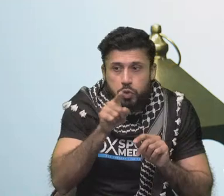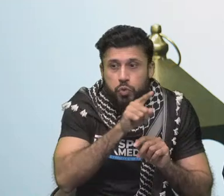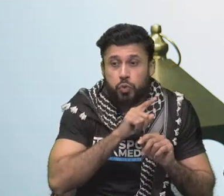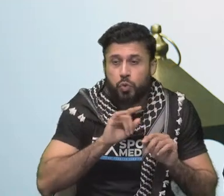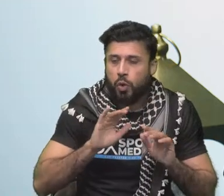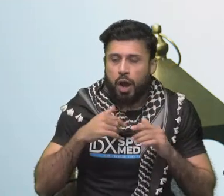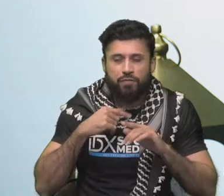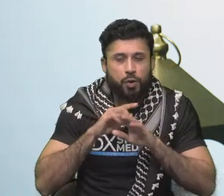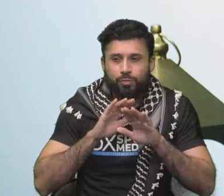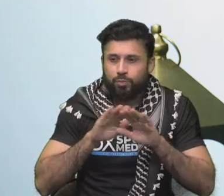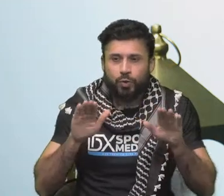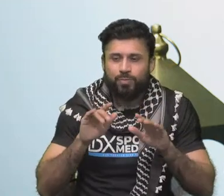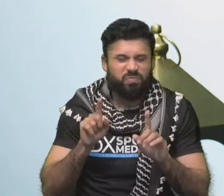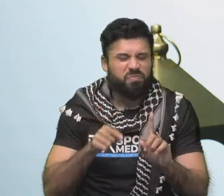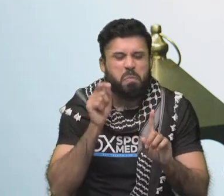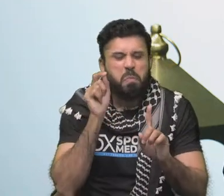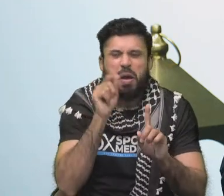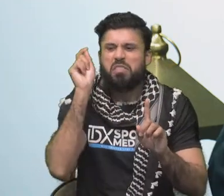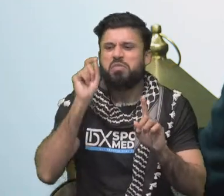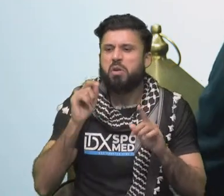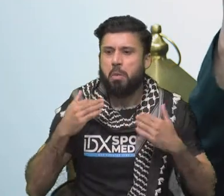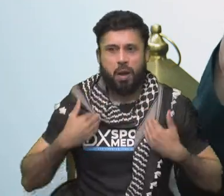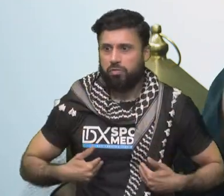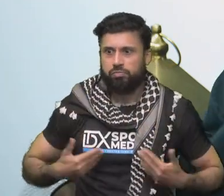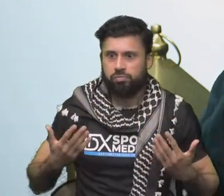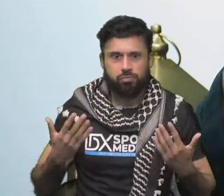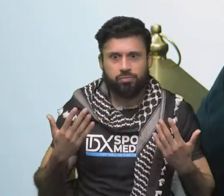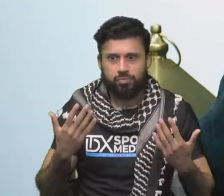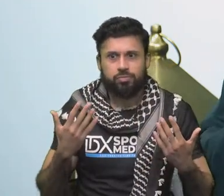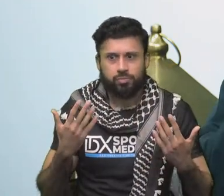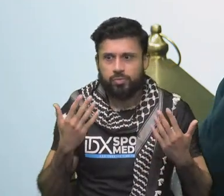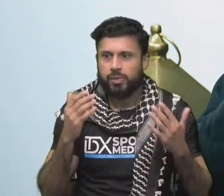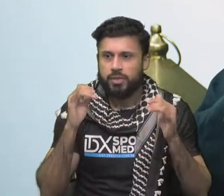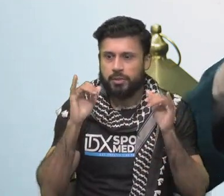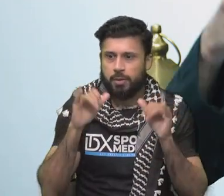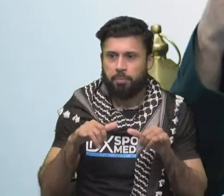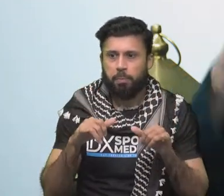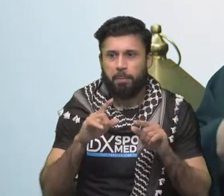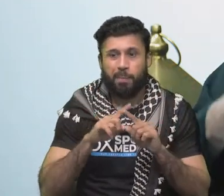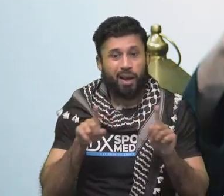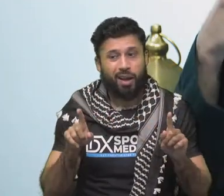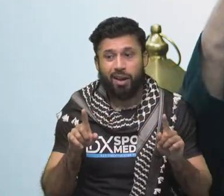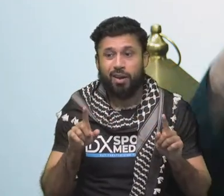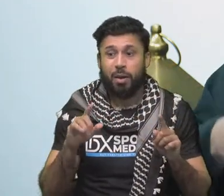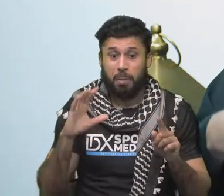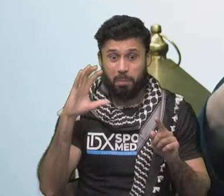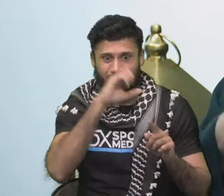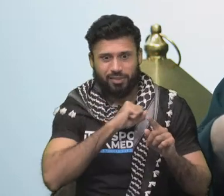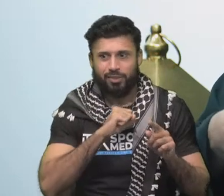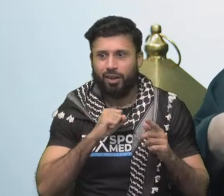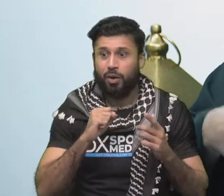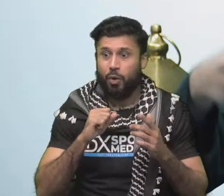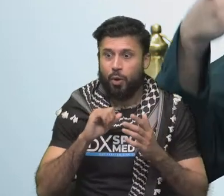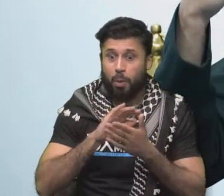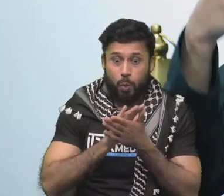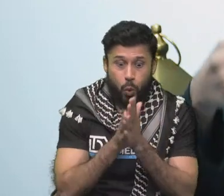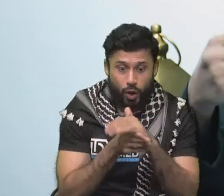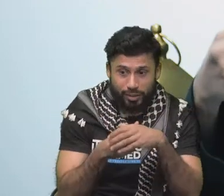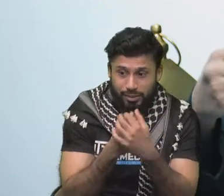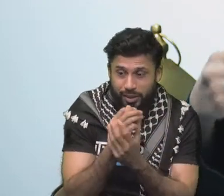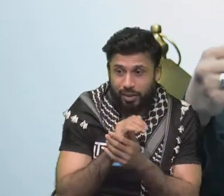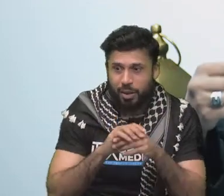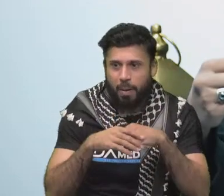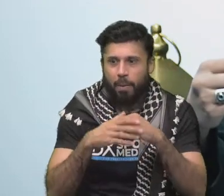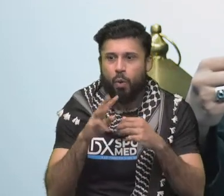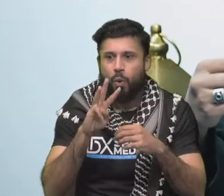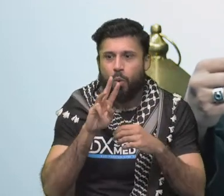not missing a spot on wudu. That I am guarding the ibadat of Allah. I'm guarding the obligations to Allah subhanahu wa ta'ala with everything